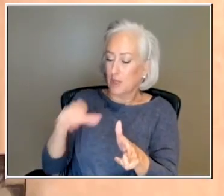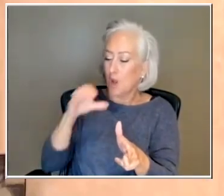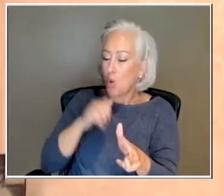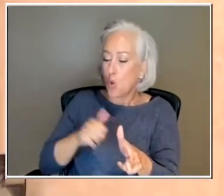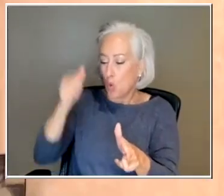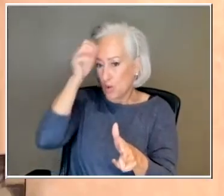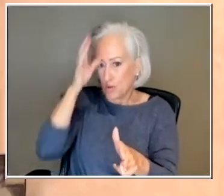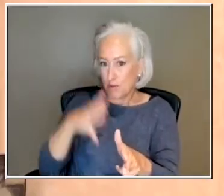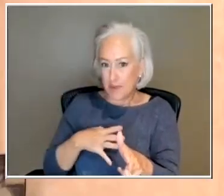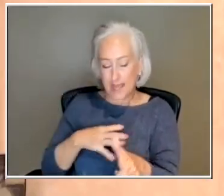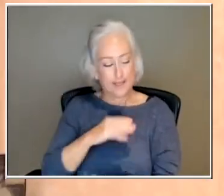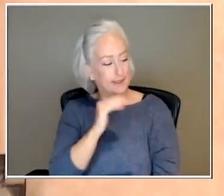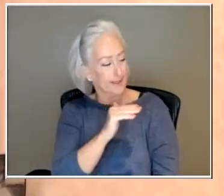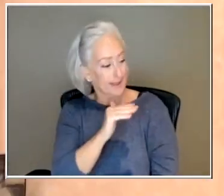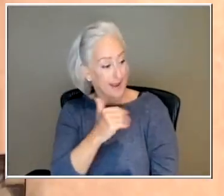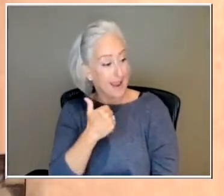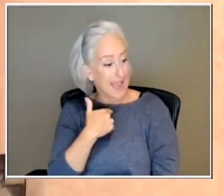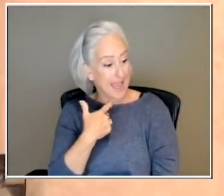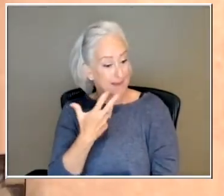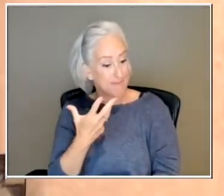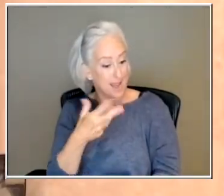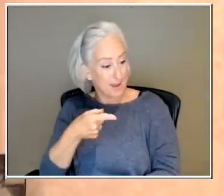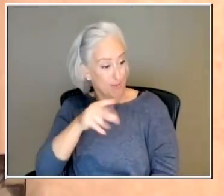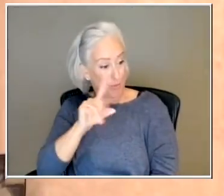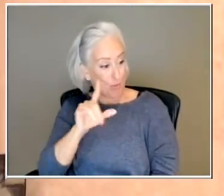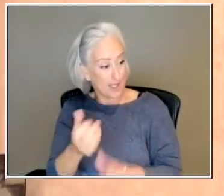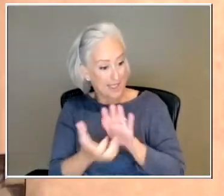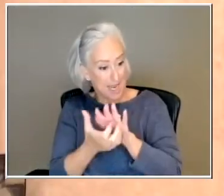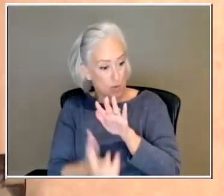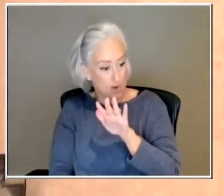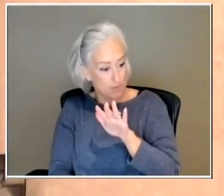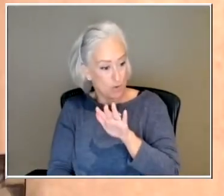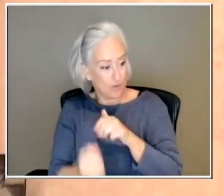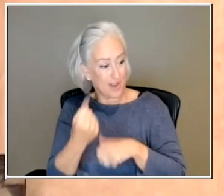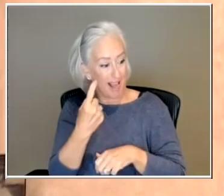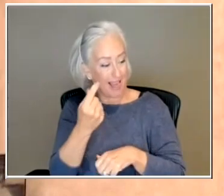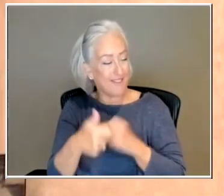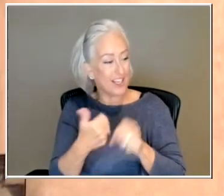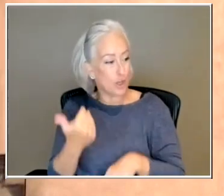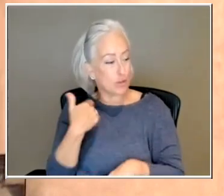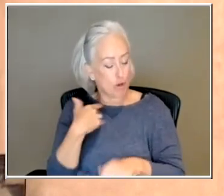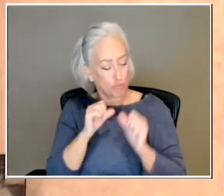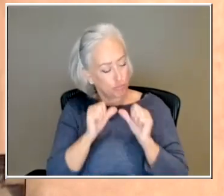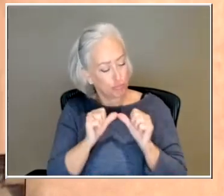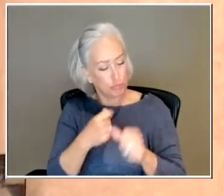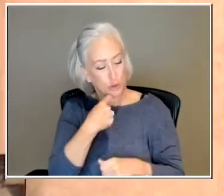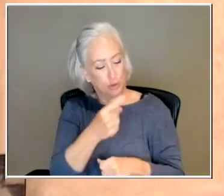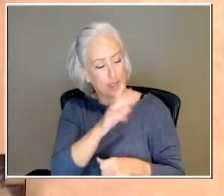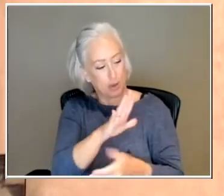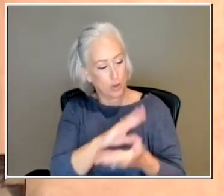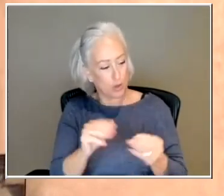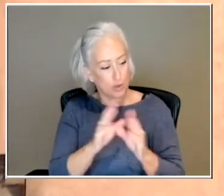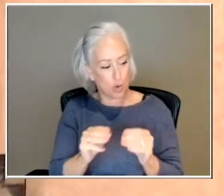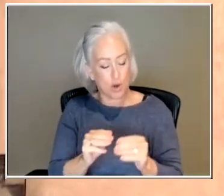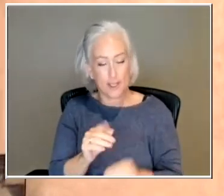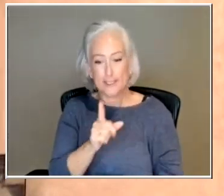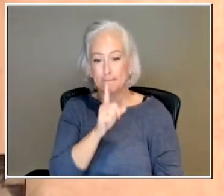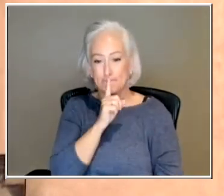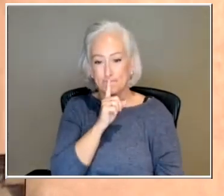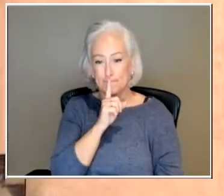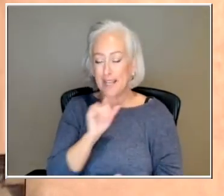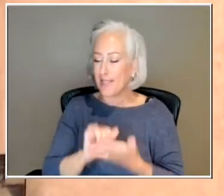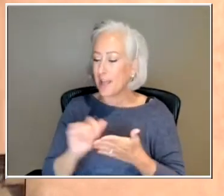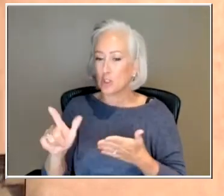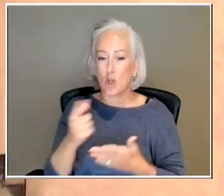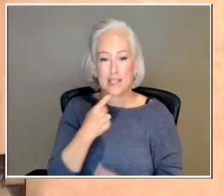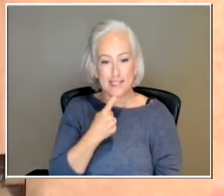Gary, he said, I had my prostate out 11 years ago. Keep telling your story. And again, that's all he ever said to me the whole time about doing